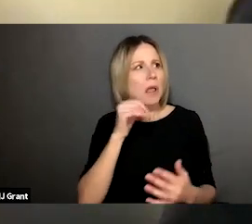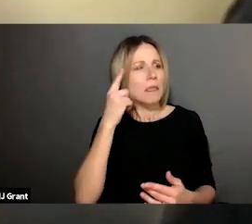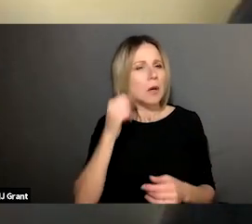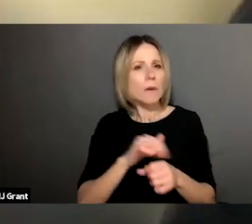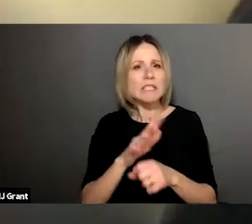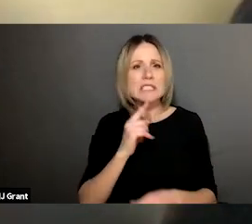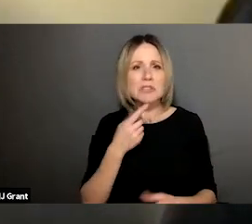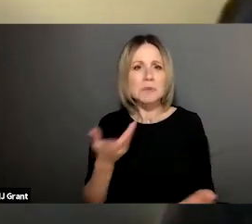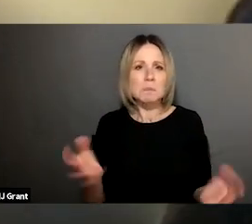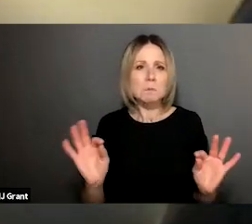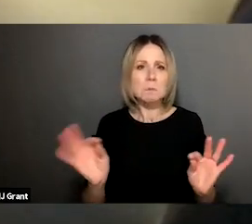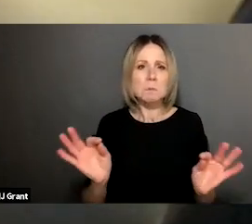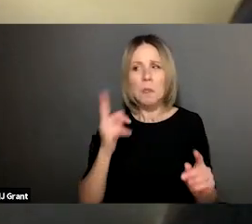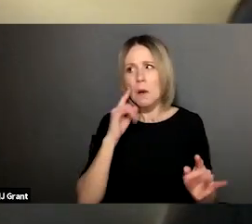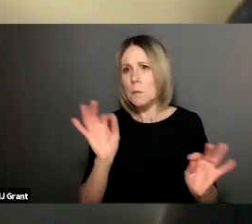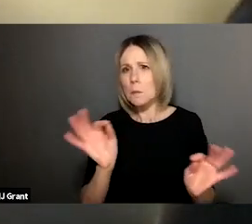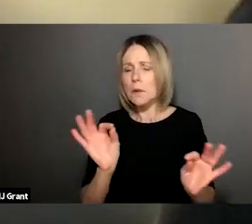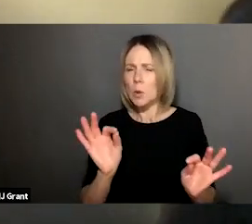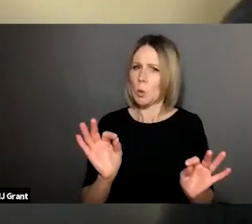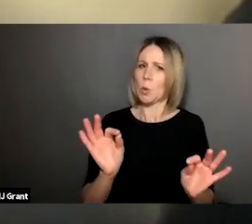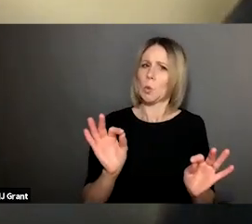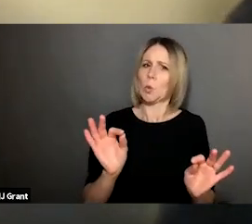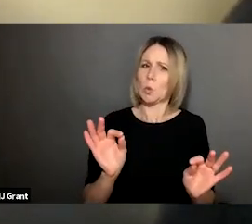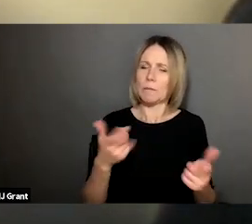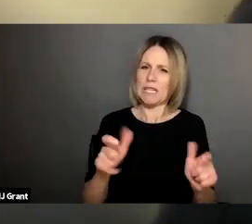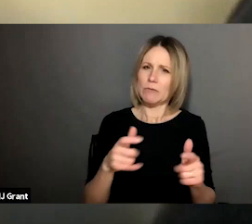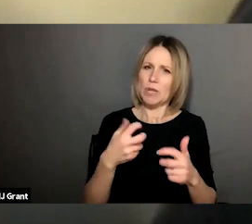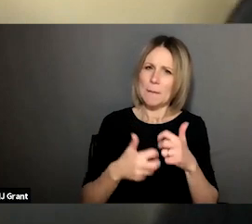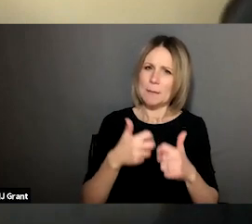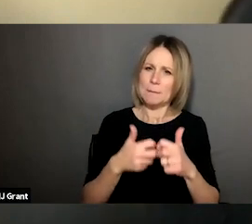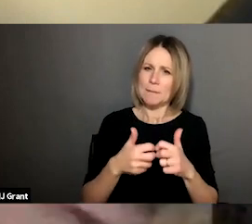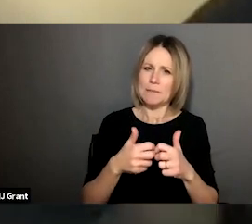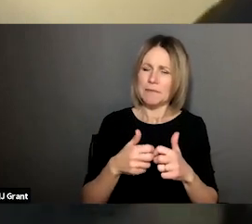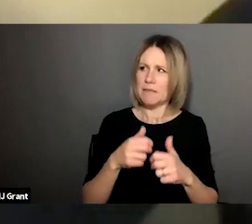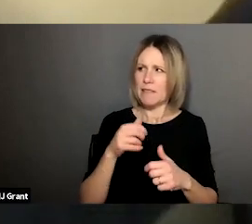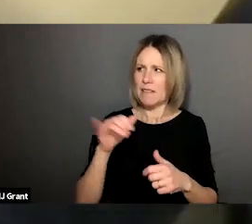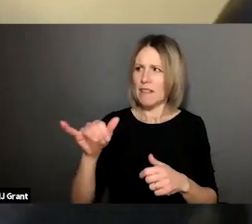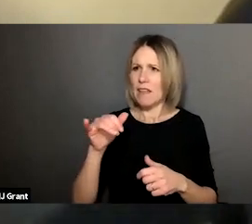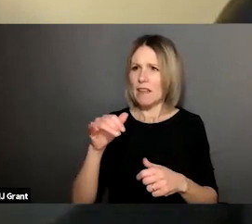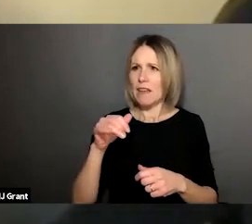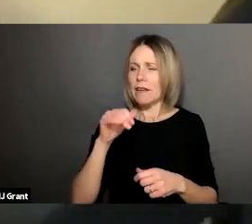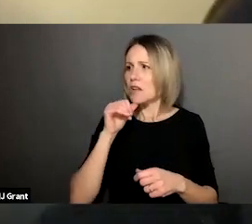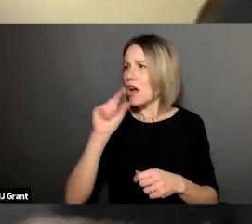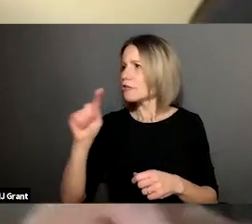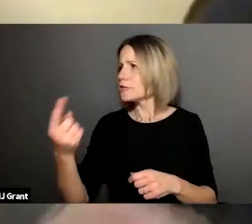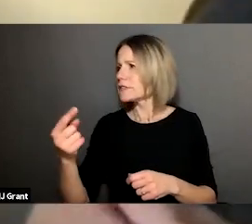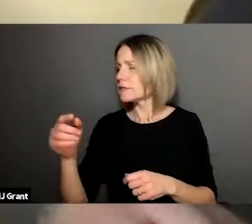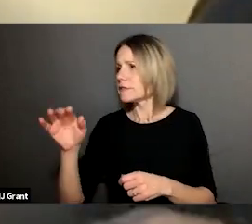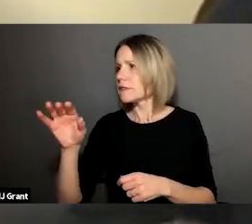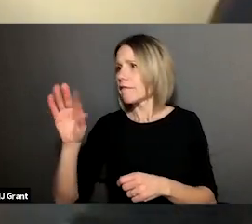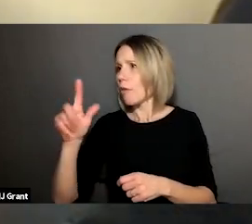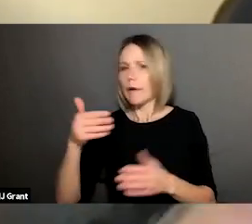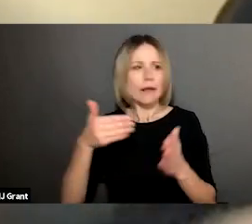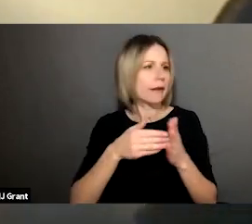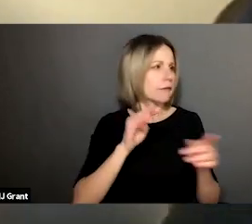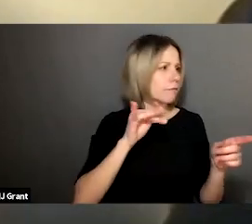it's not just Florida versus, New York. It's not just Florida versus Maine. It's